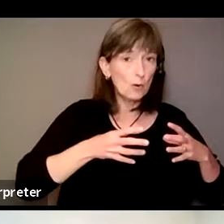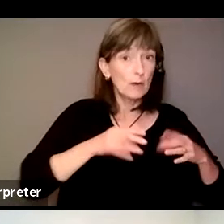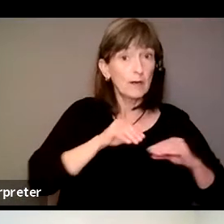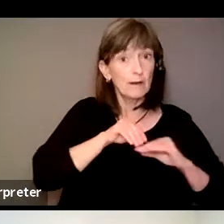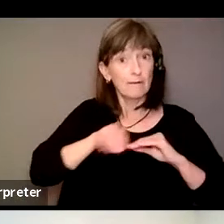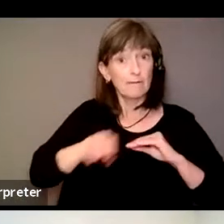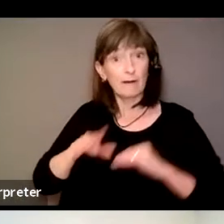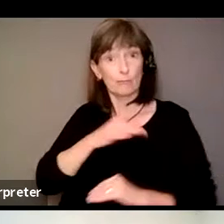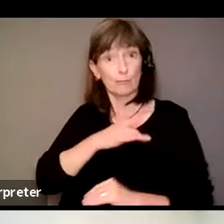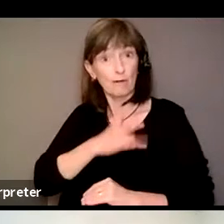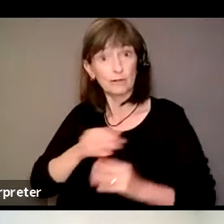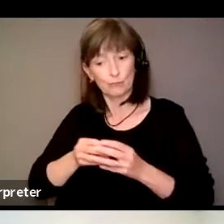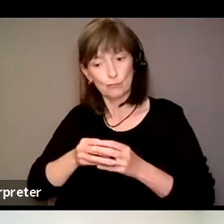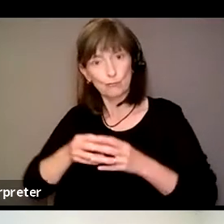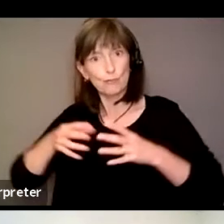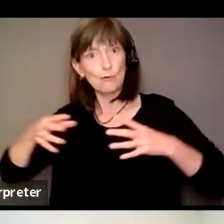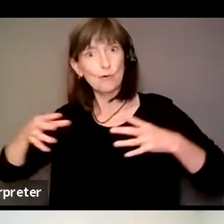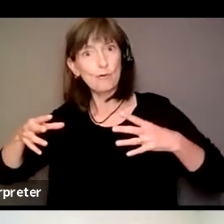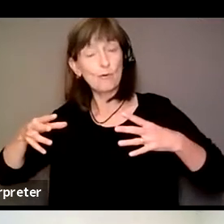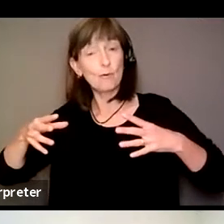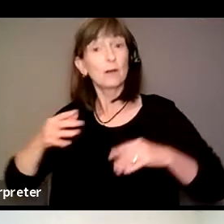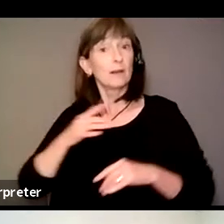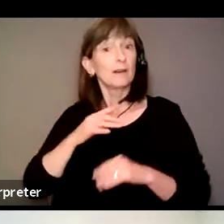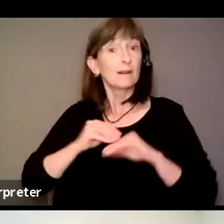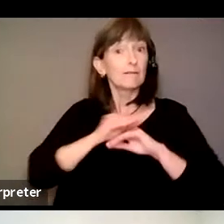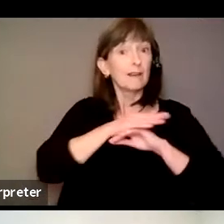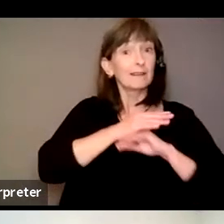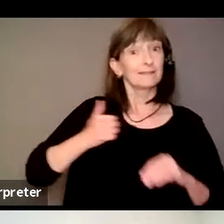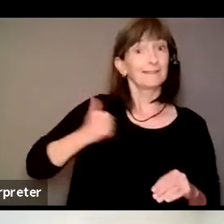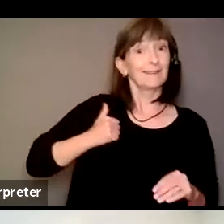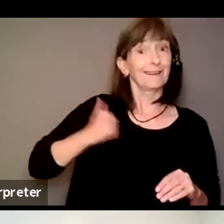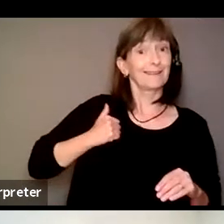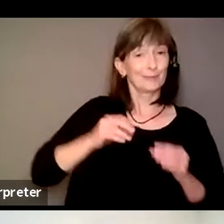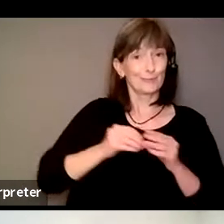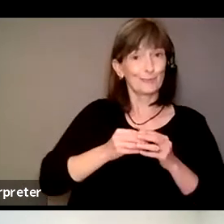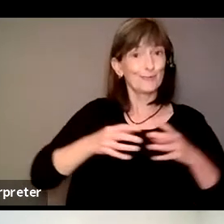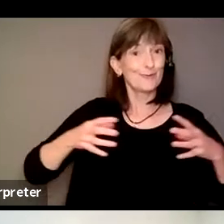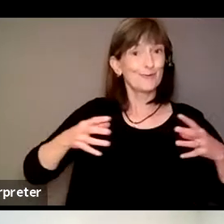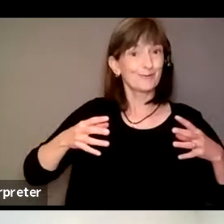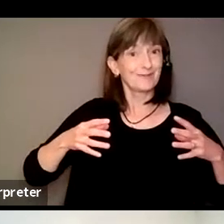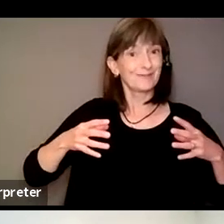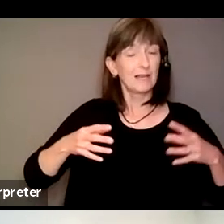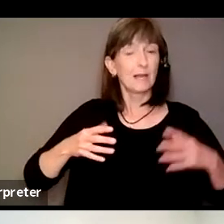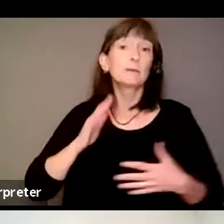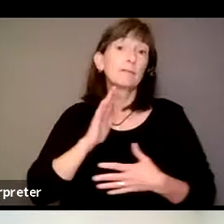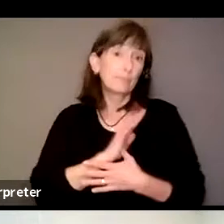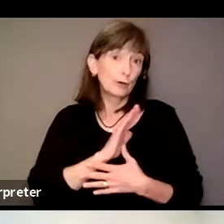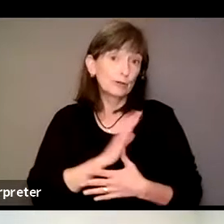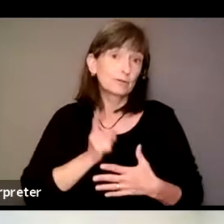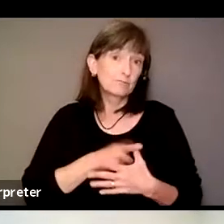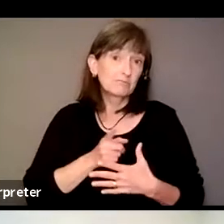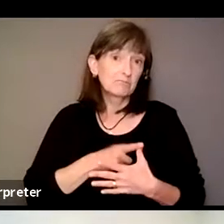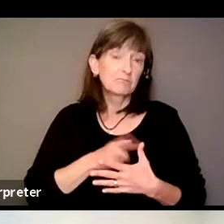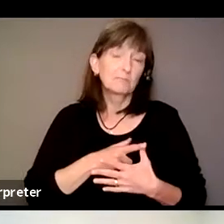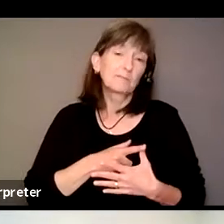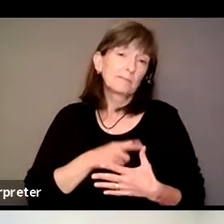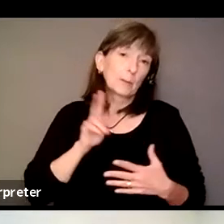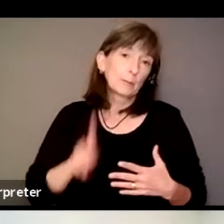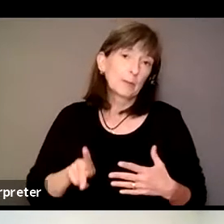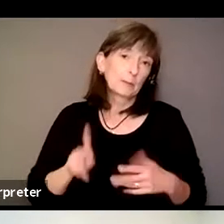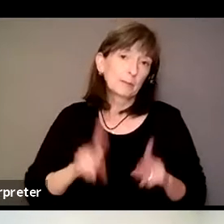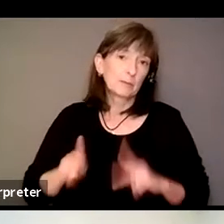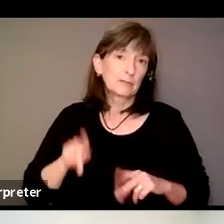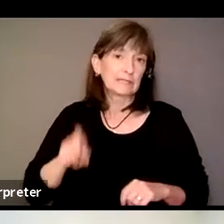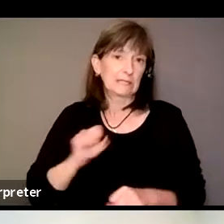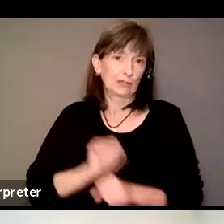levels. And first and foremost, somebody needs a job. But for ourselves, when we approach